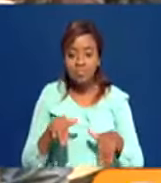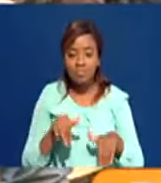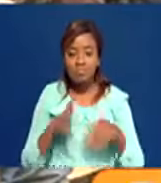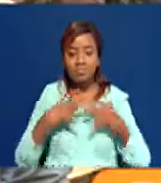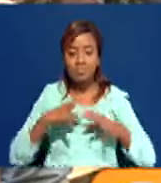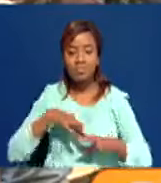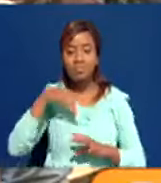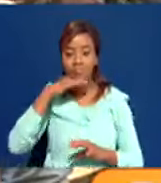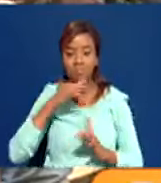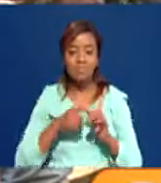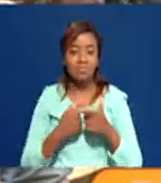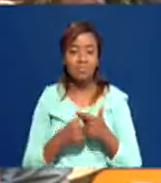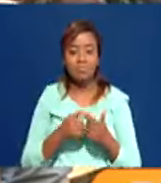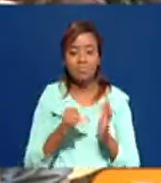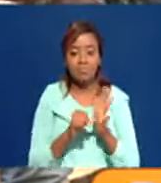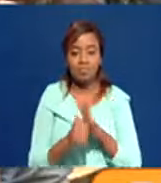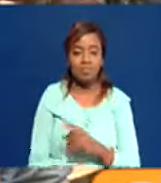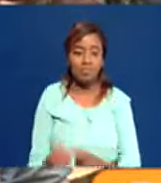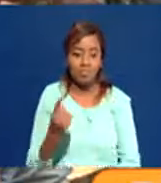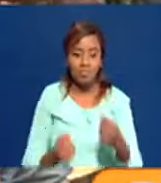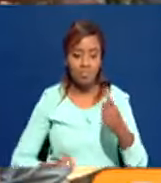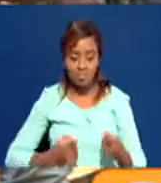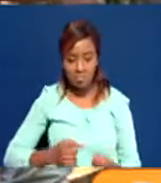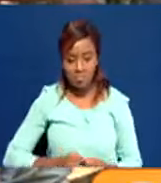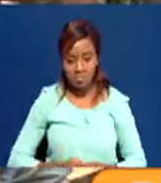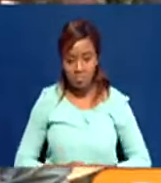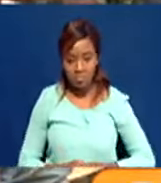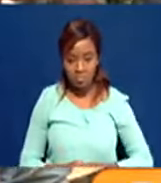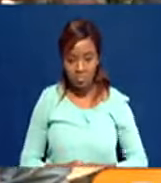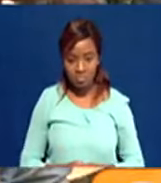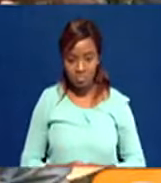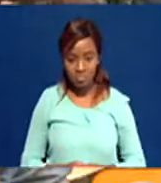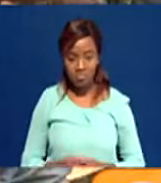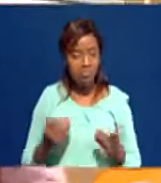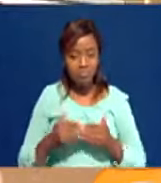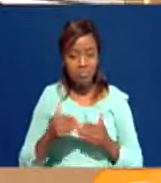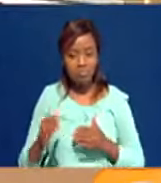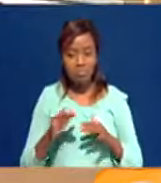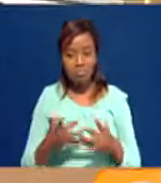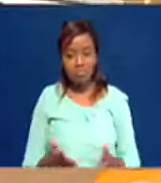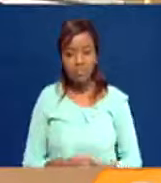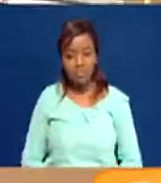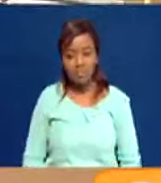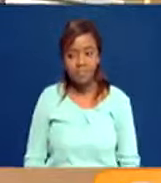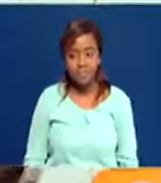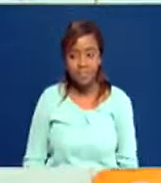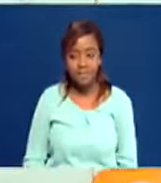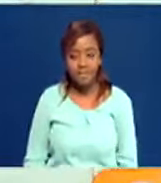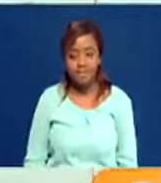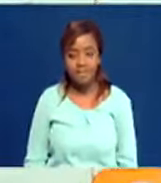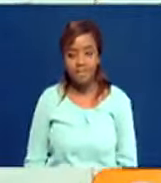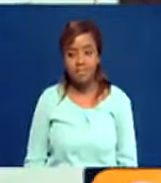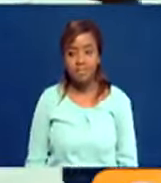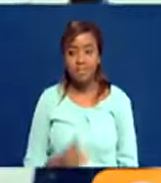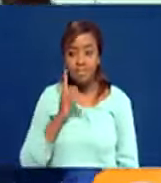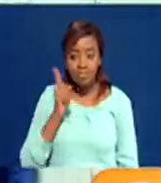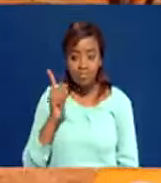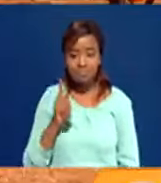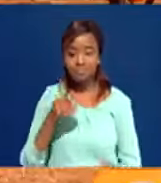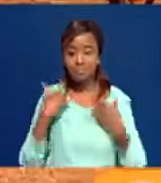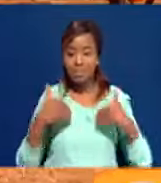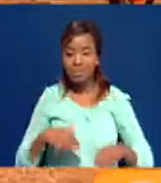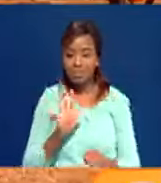wakiva, mnatuletea maneno. Sasa hapa tuko na mna gani? At the Kisii morgue, several bodies